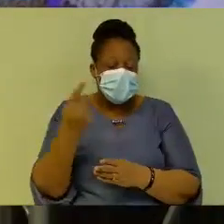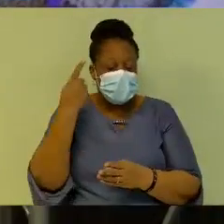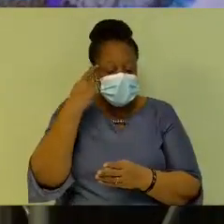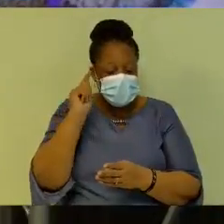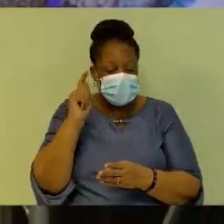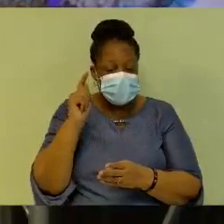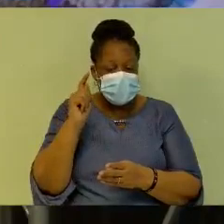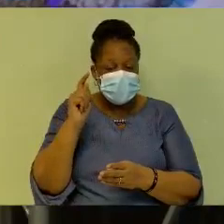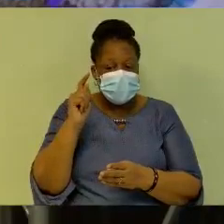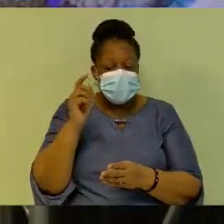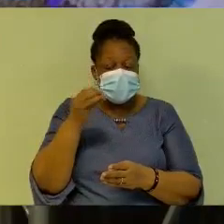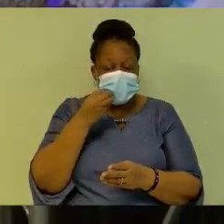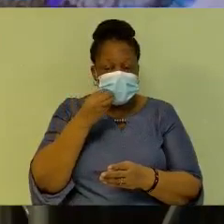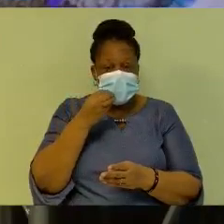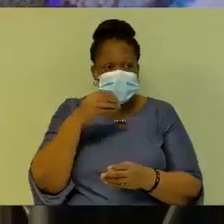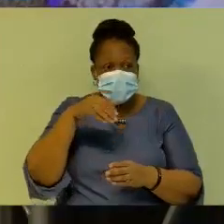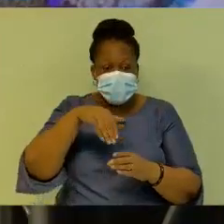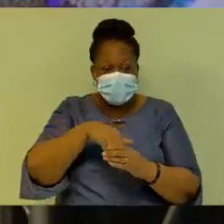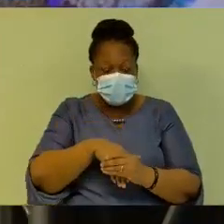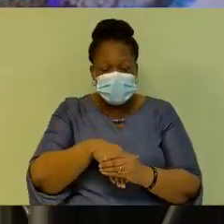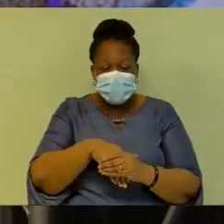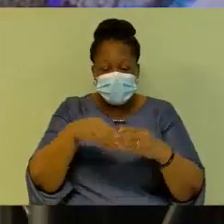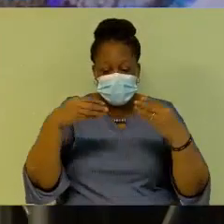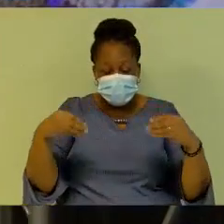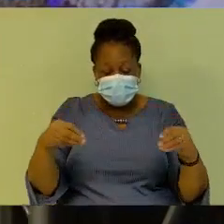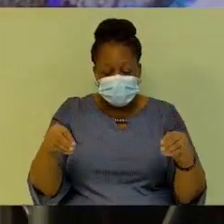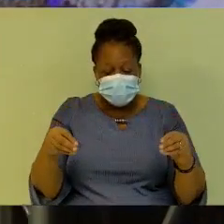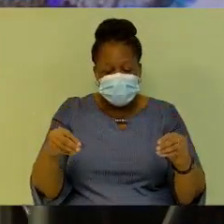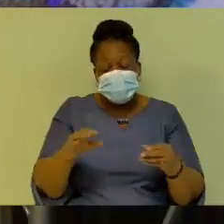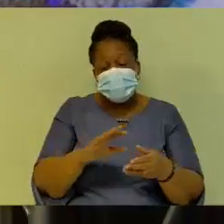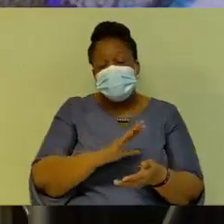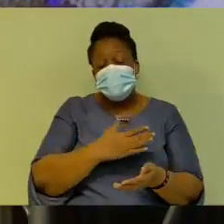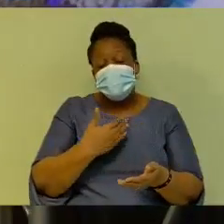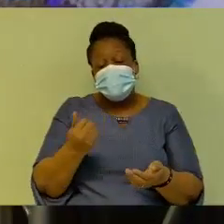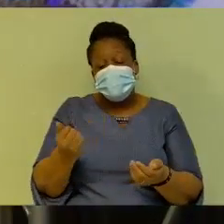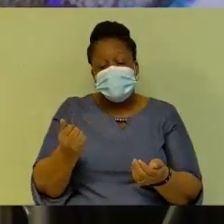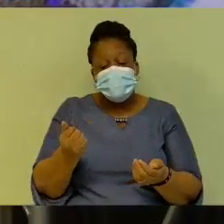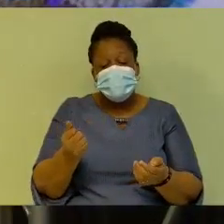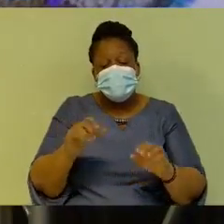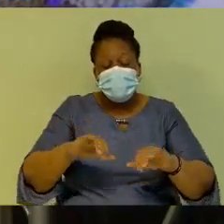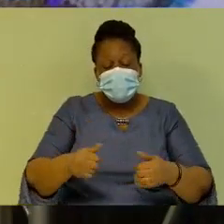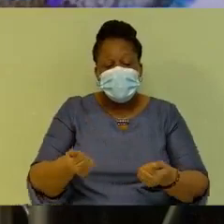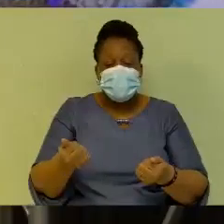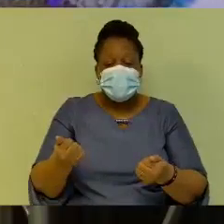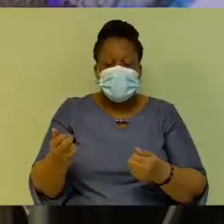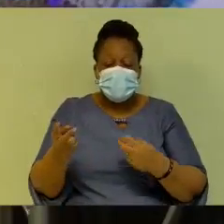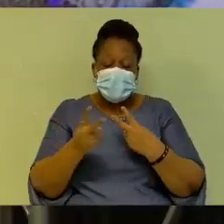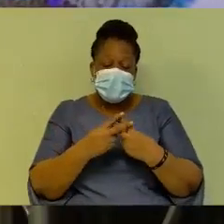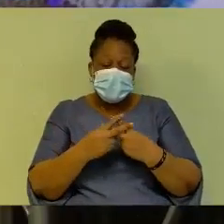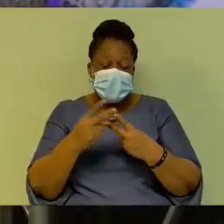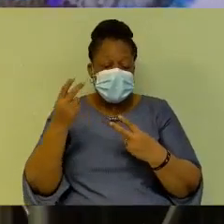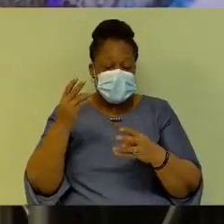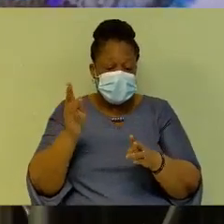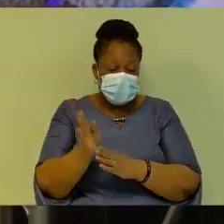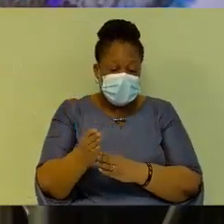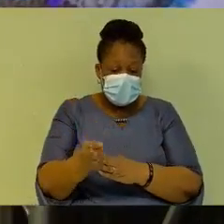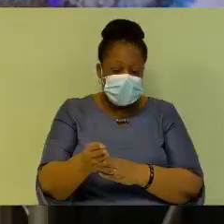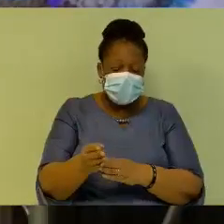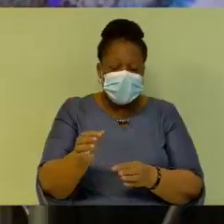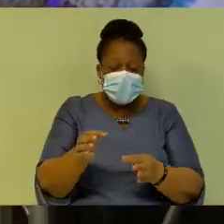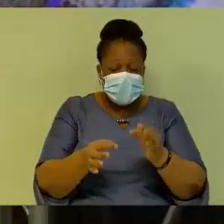the fishermen. So we look at a broad section of thematics that we needed